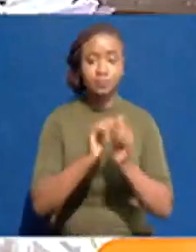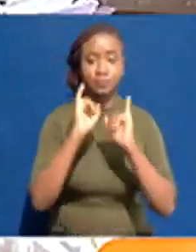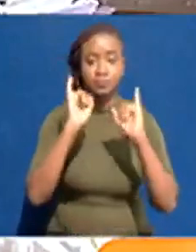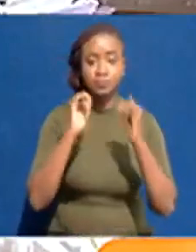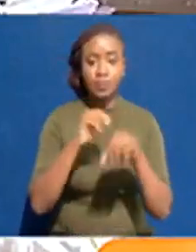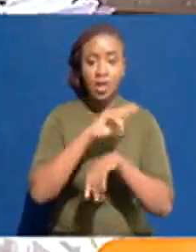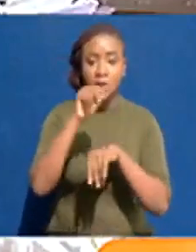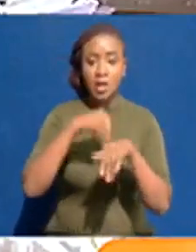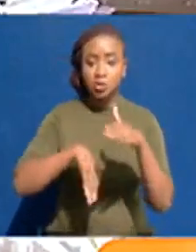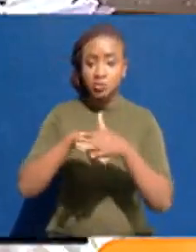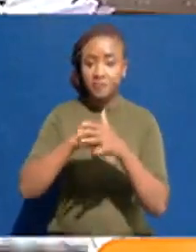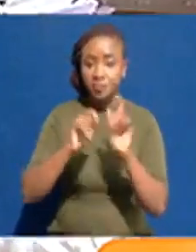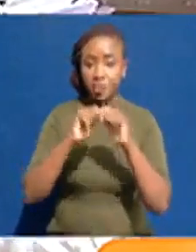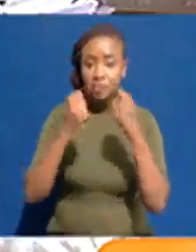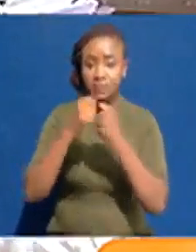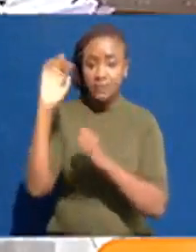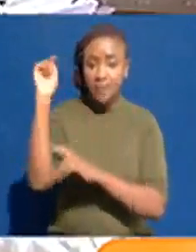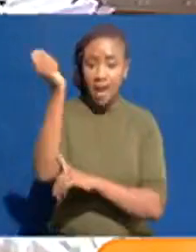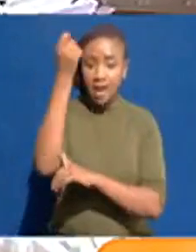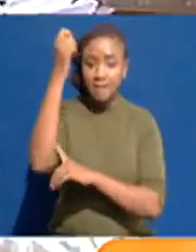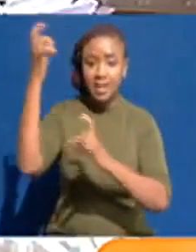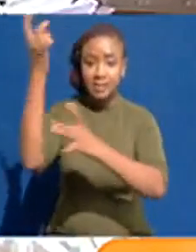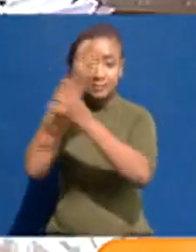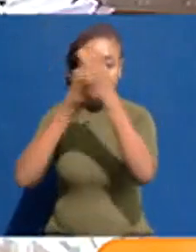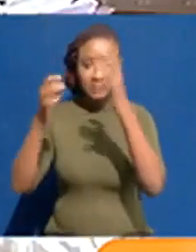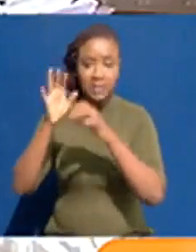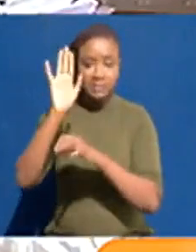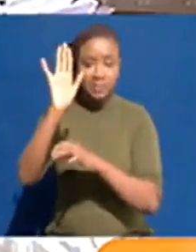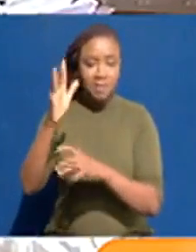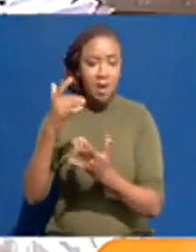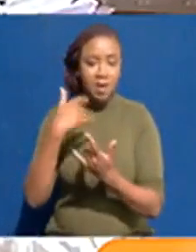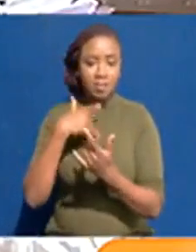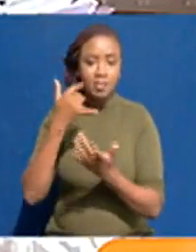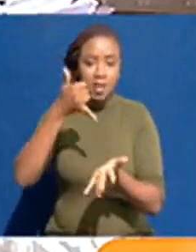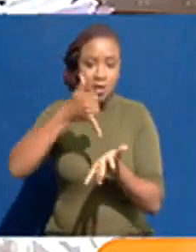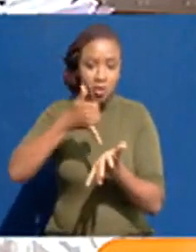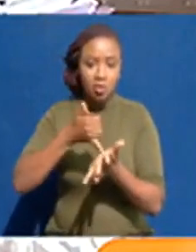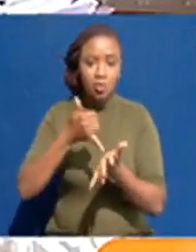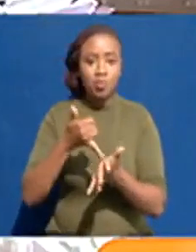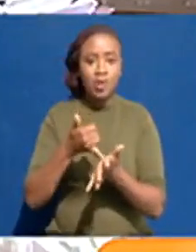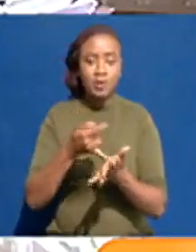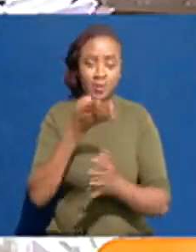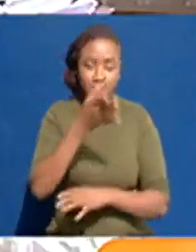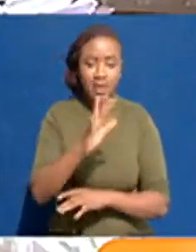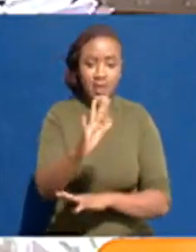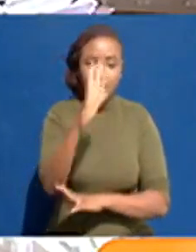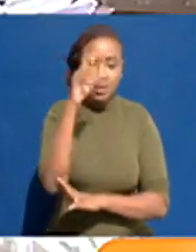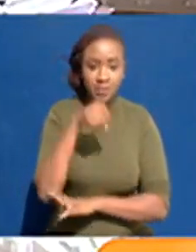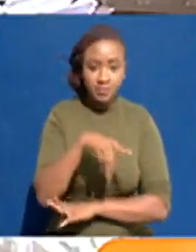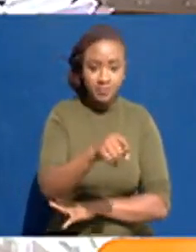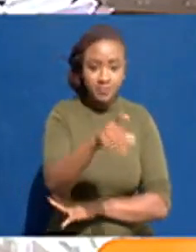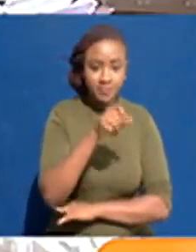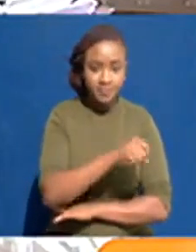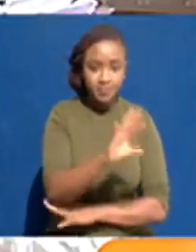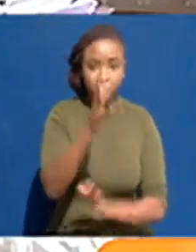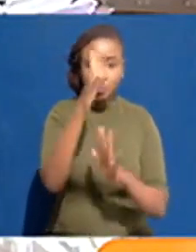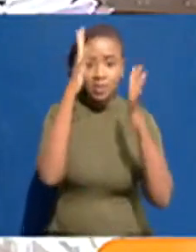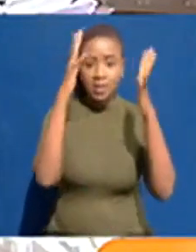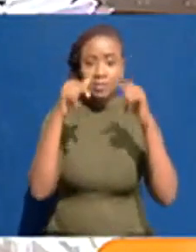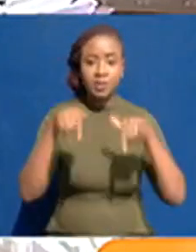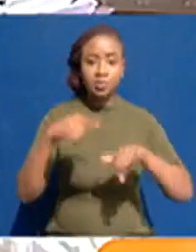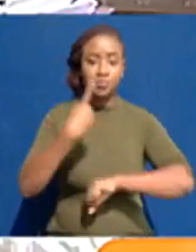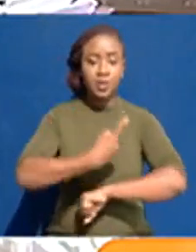The national football team Harambee Stars took time off their busy schedule to join the rest of the country in planting trees to mark the National Tree Planting